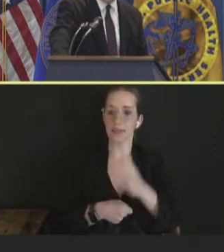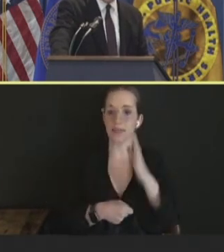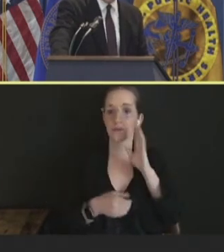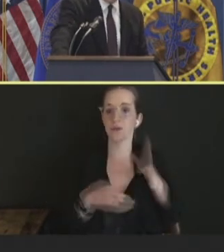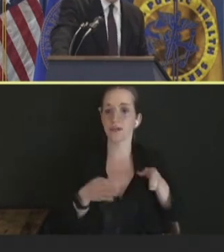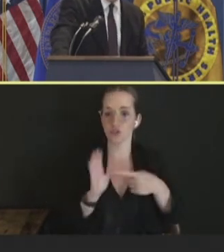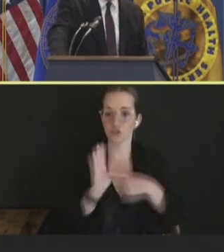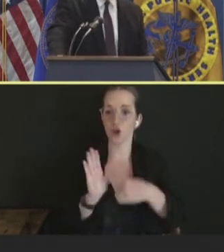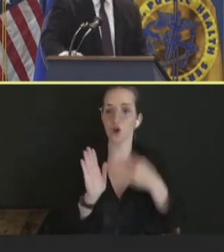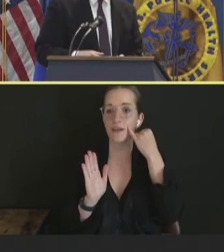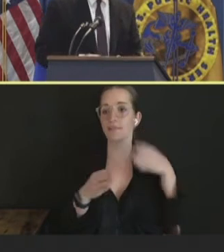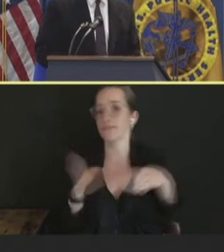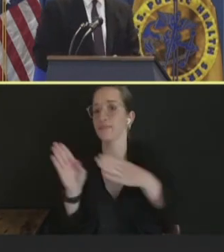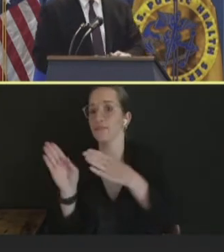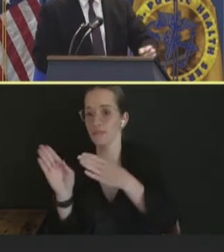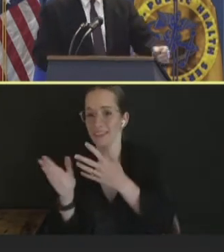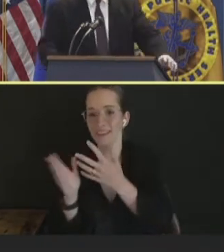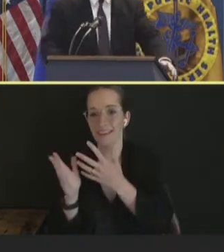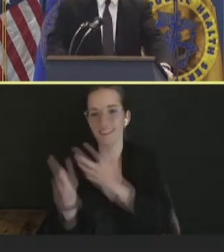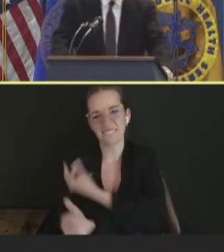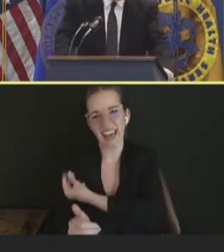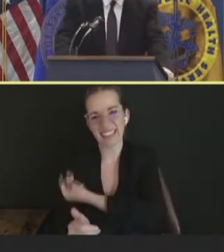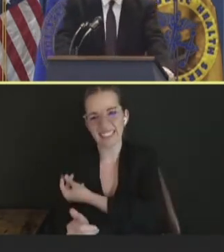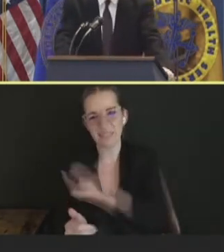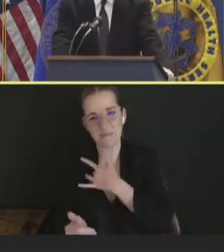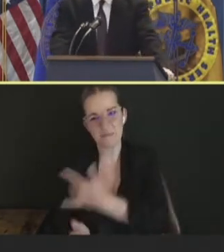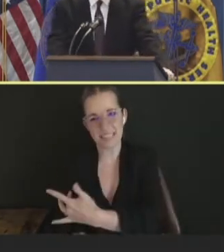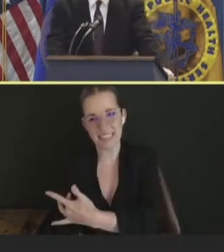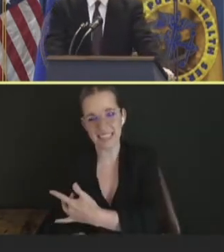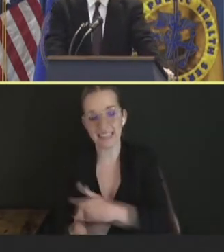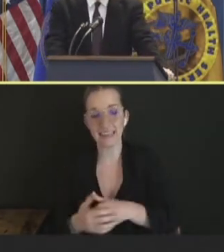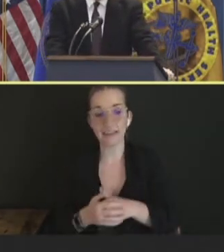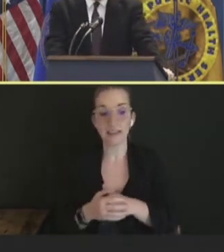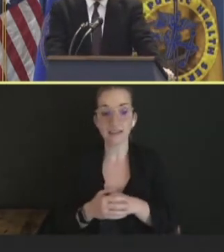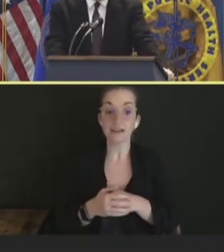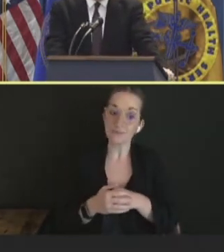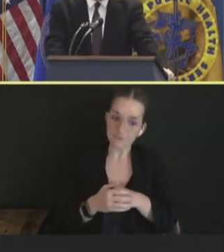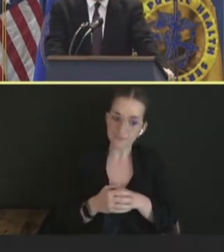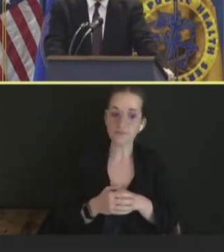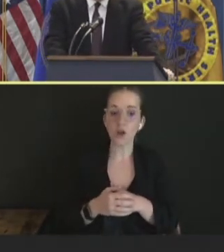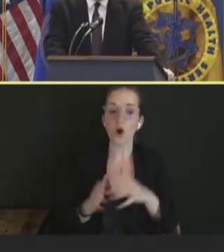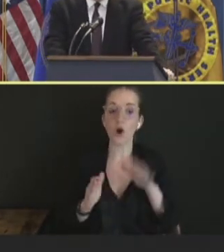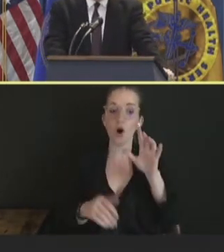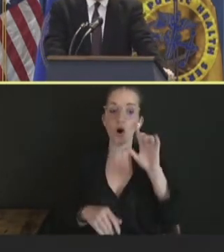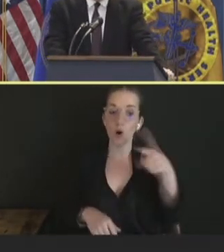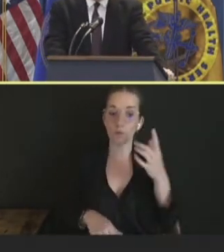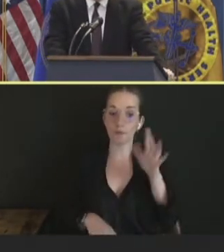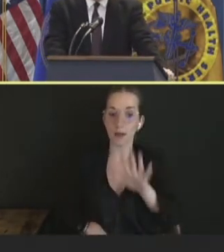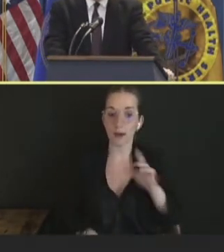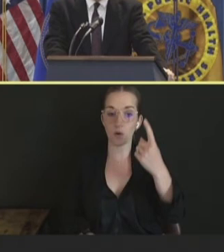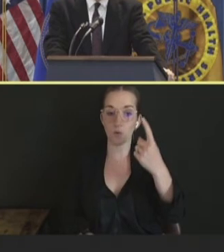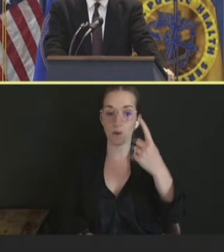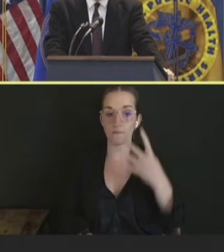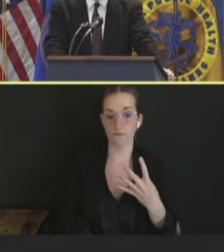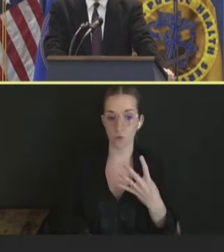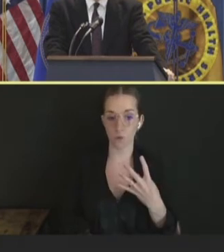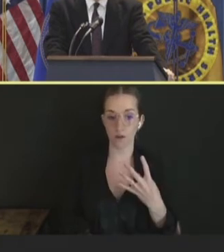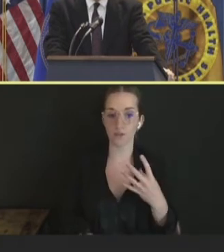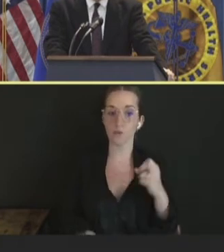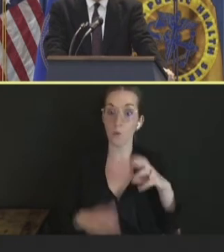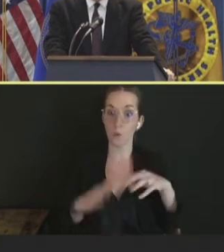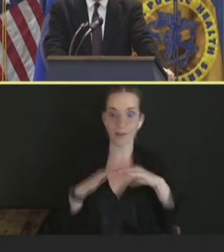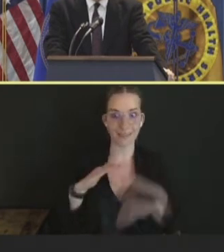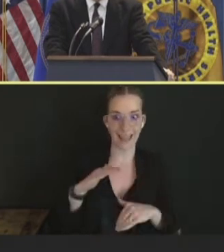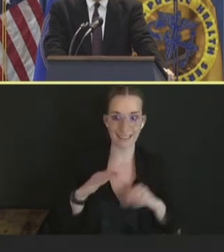has shown us, only about 1/4 or fewer of Americans currently report that they trust the federal government